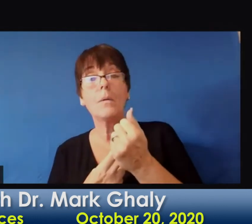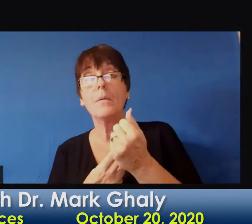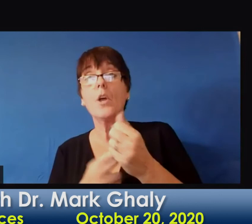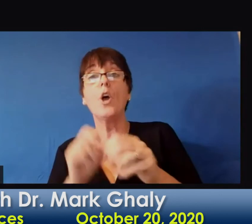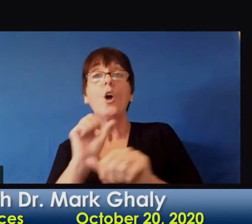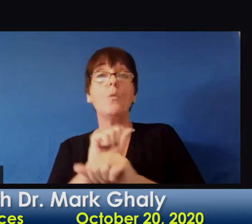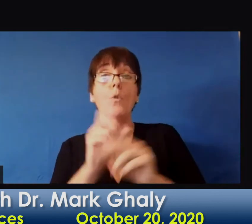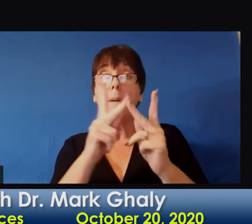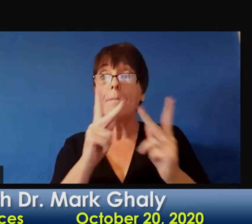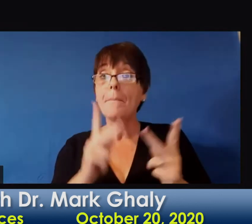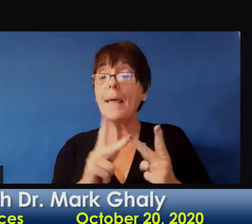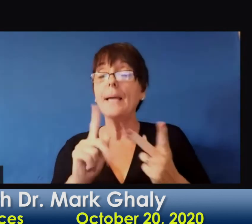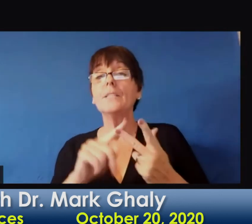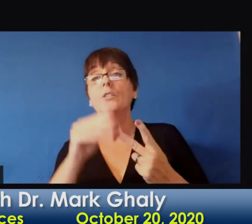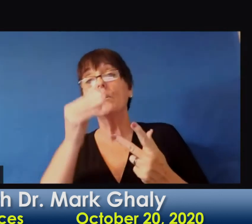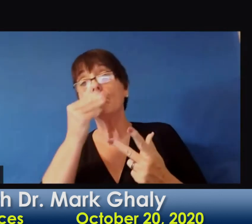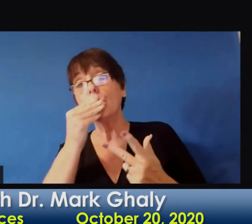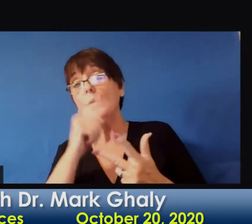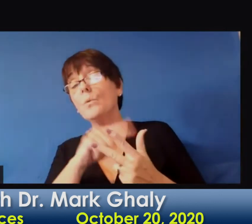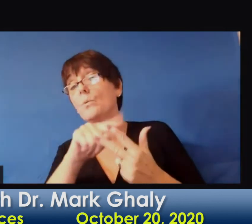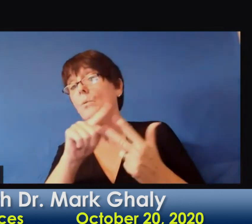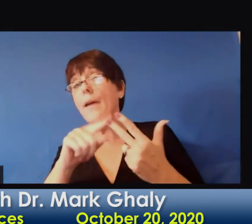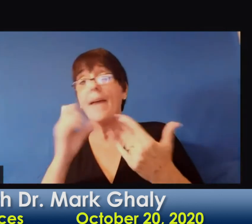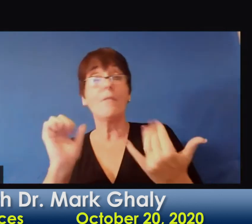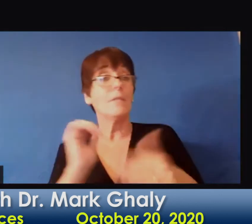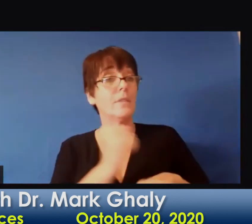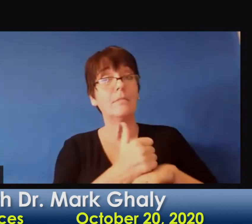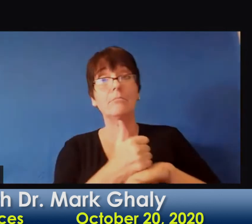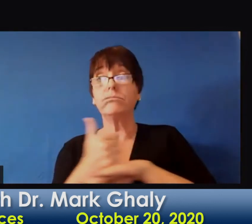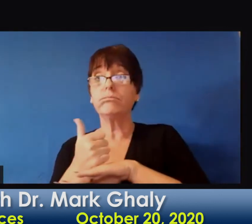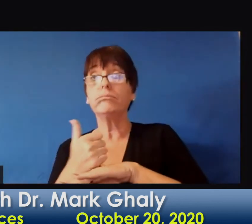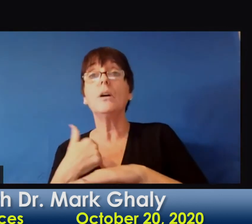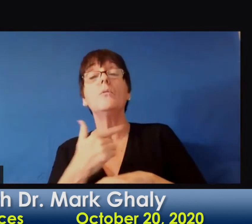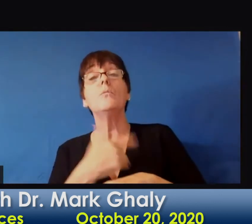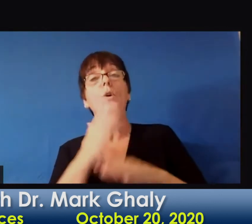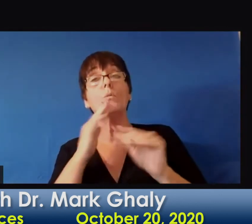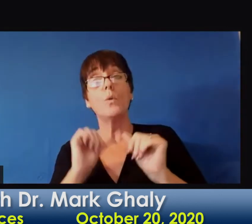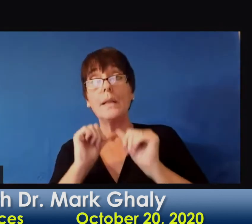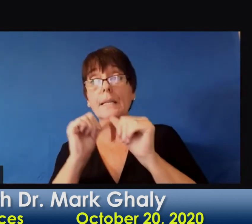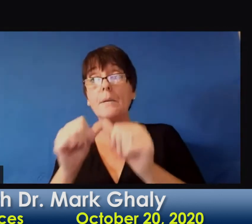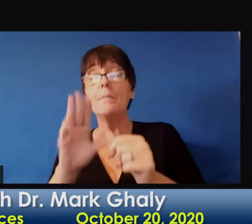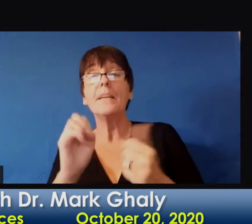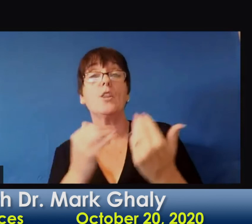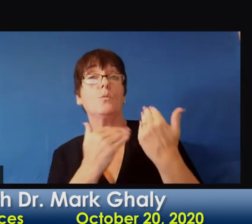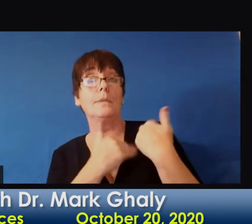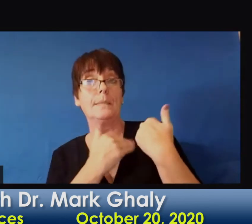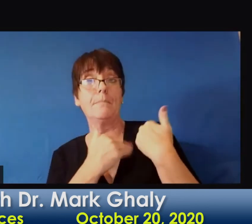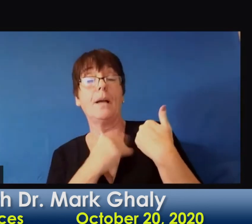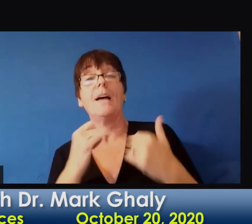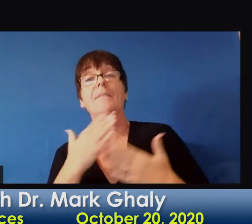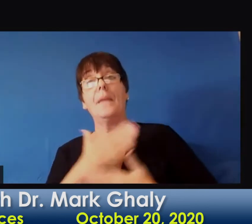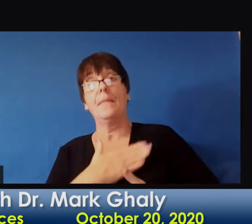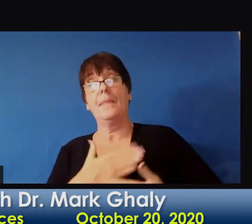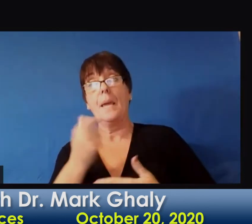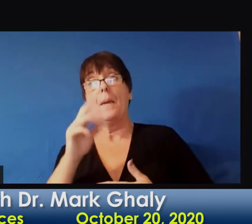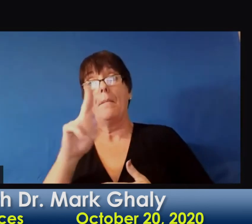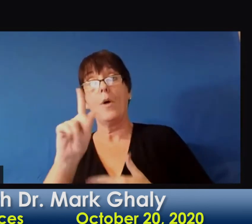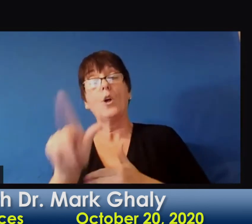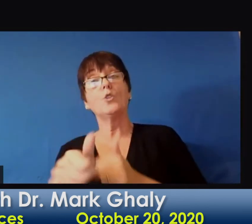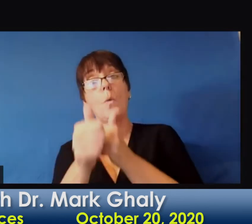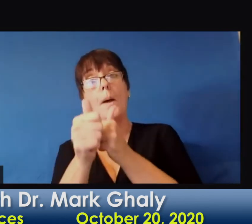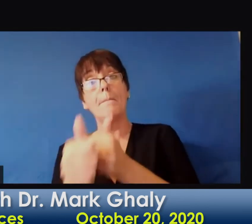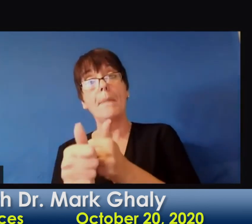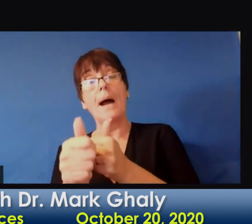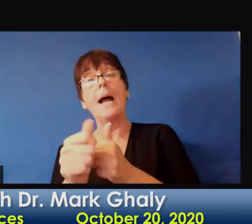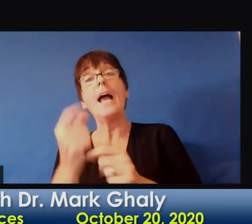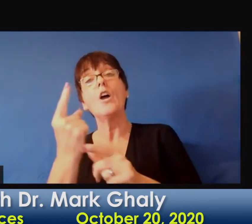workplace, food, other things are all in place and will continue to be the responsibility of the theme park to abide with, and